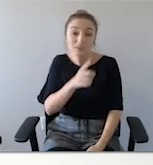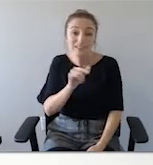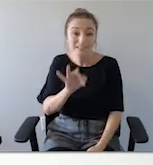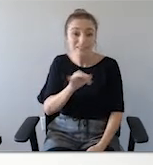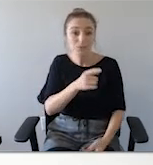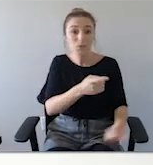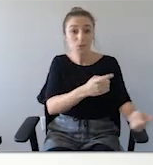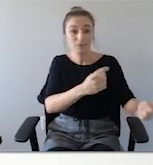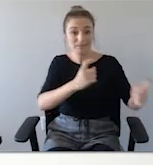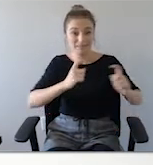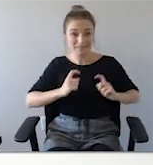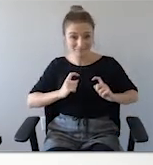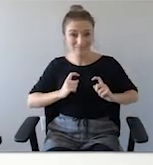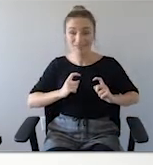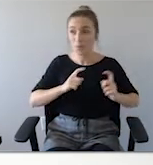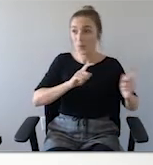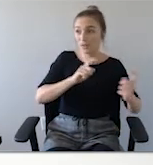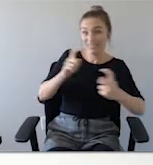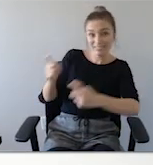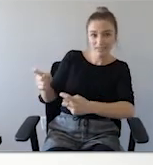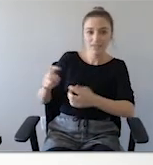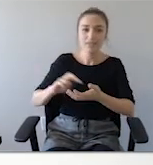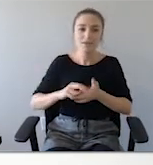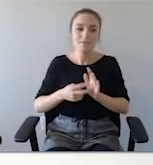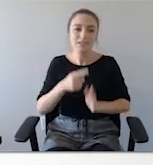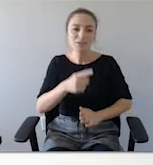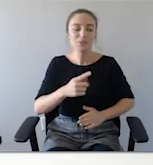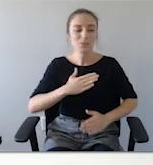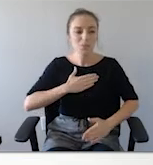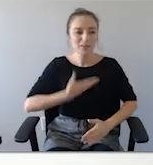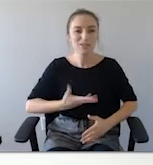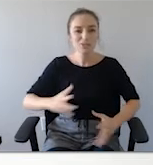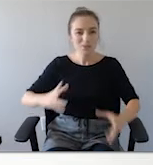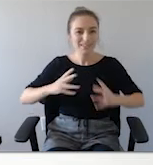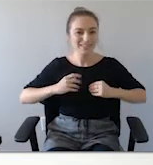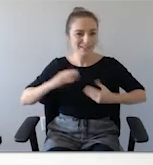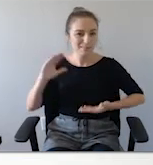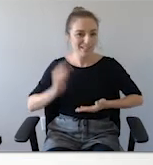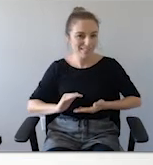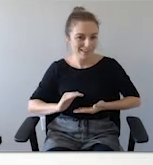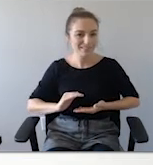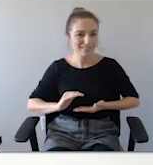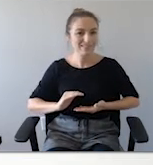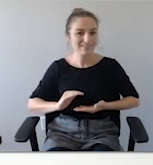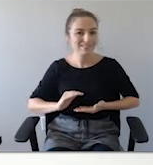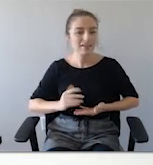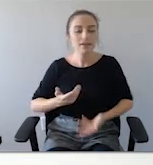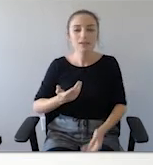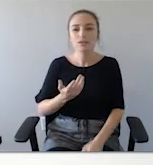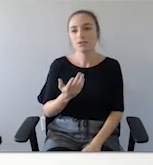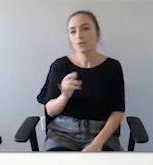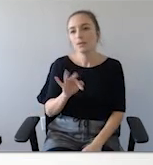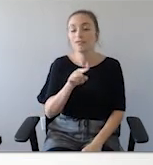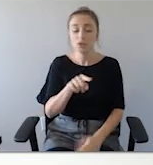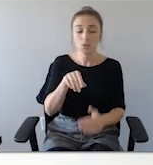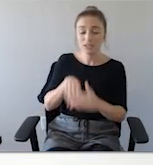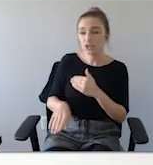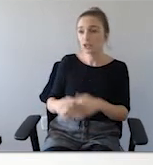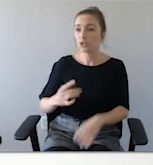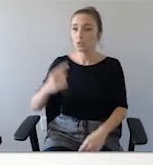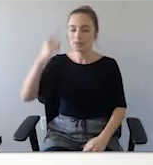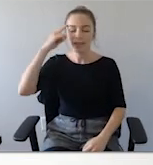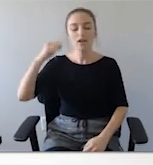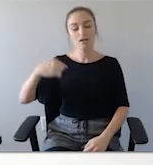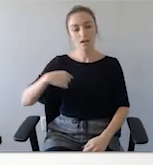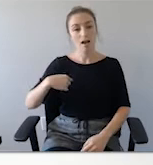to maybe take less than what you should. If you go in there and you are serious, like this is a business, because your IEP